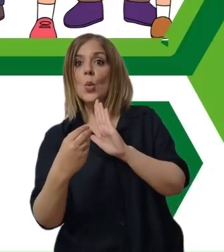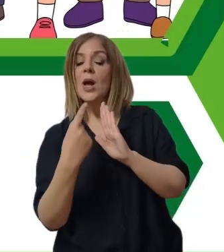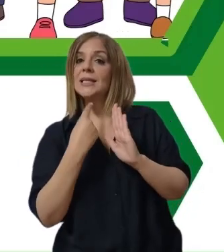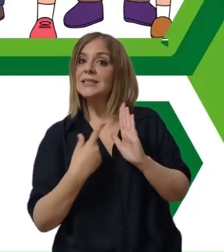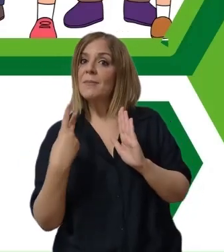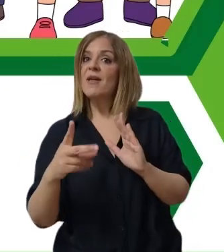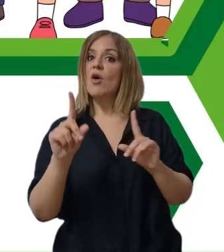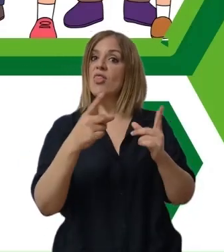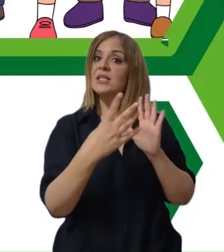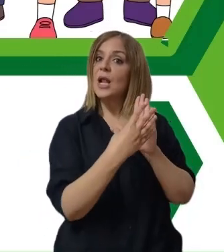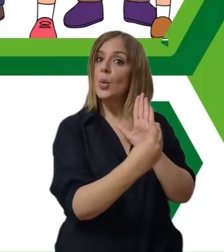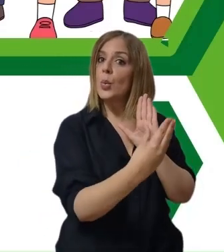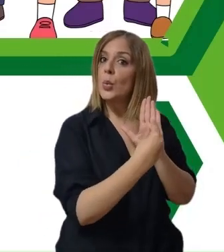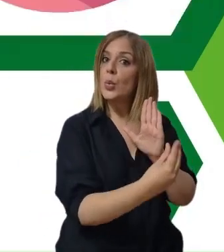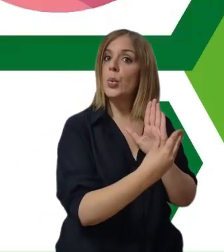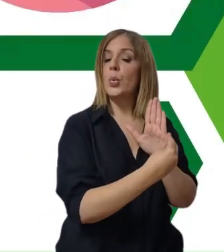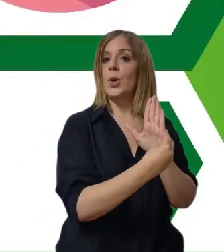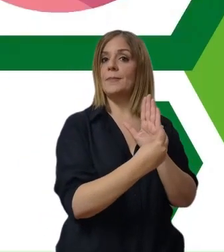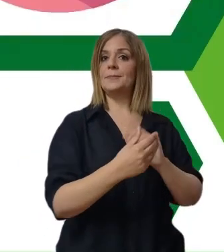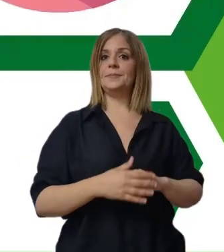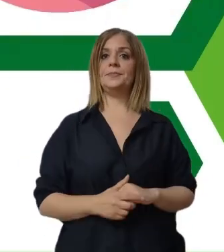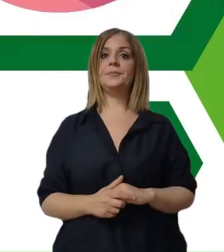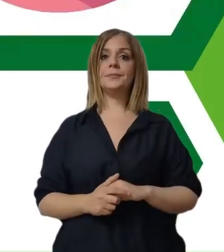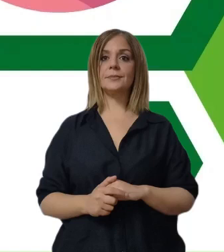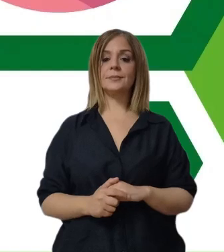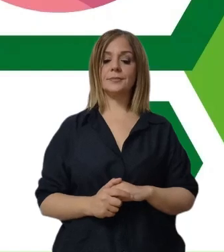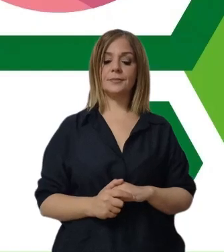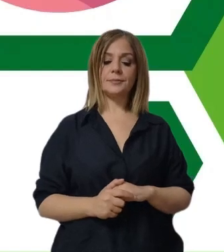to adopt greener habits.